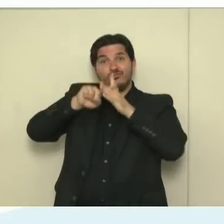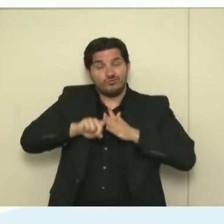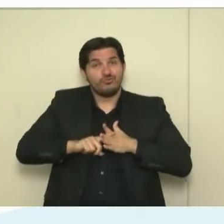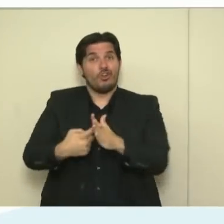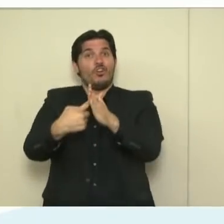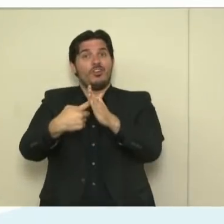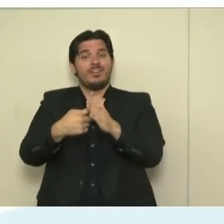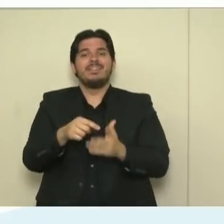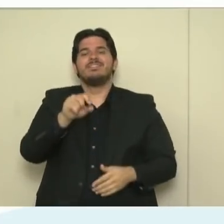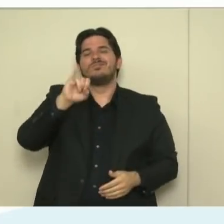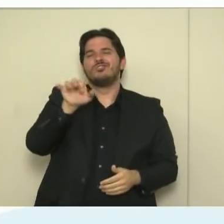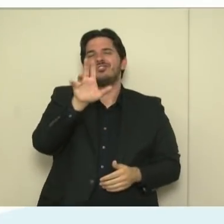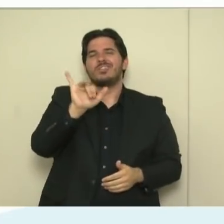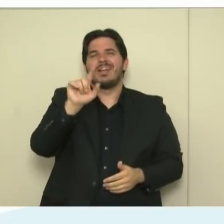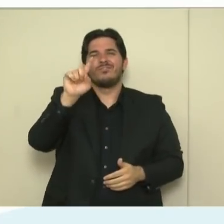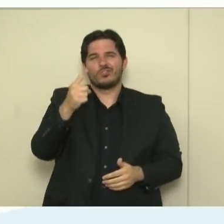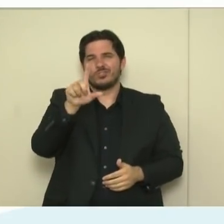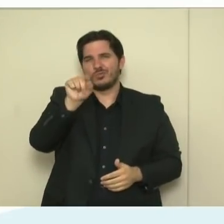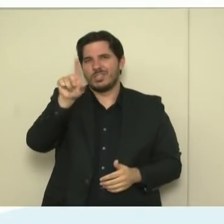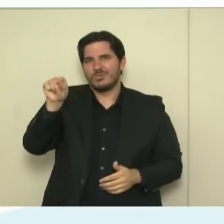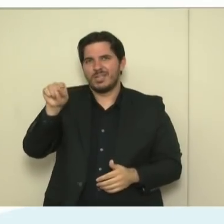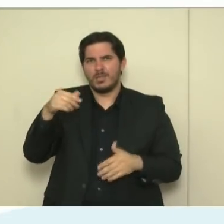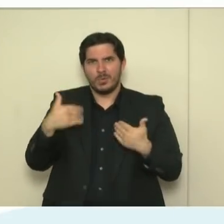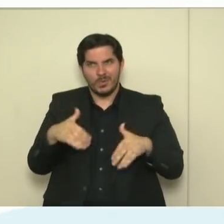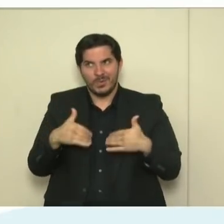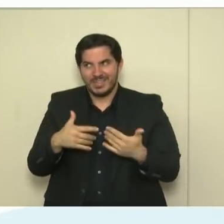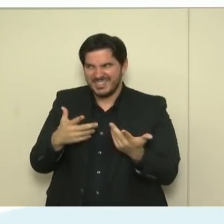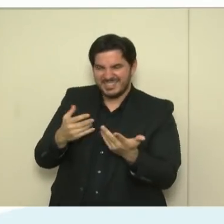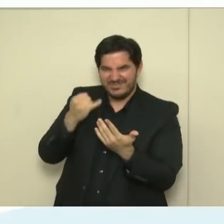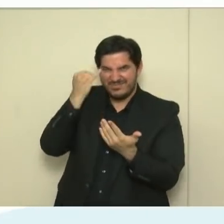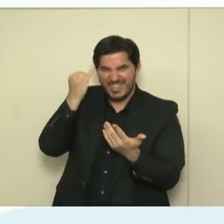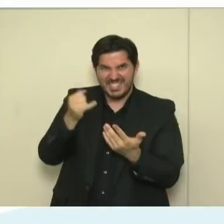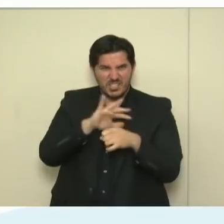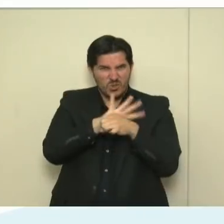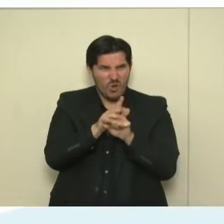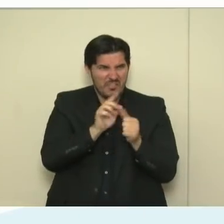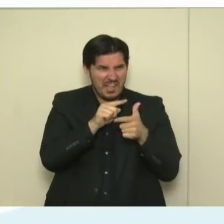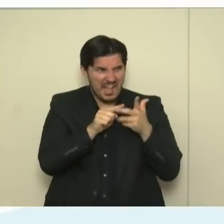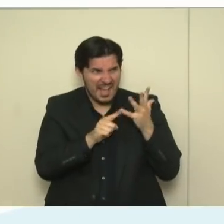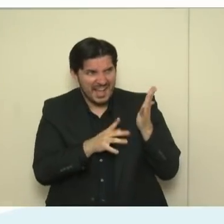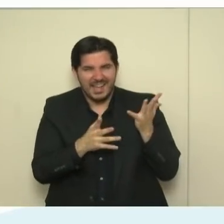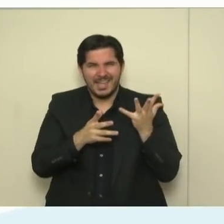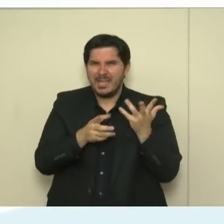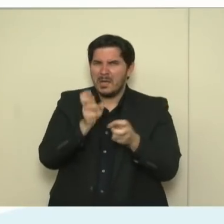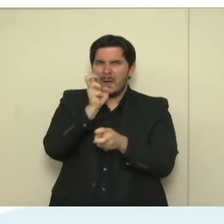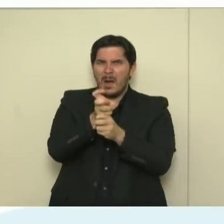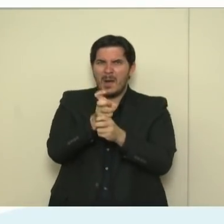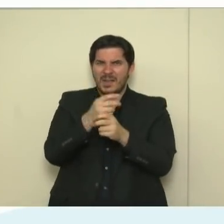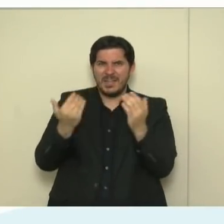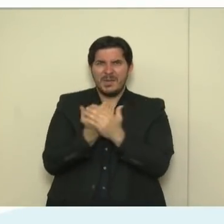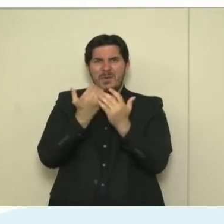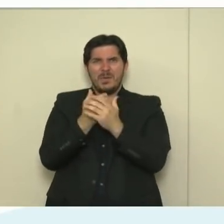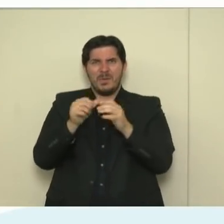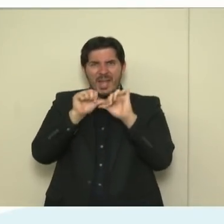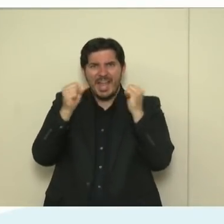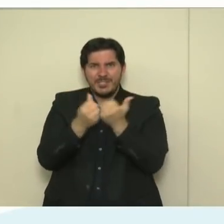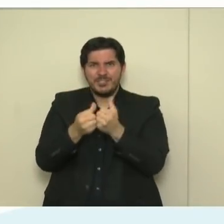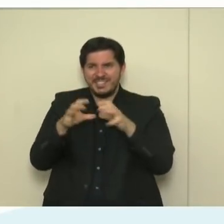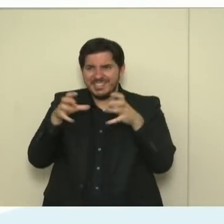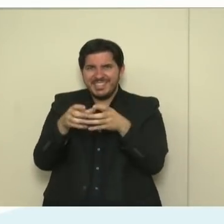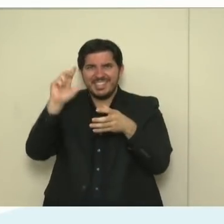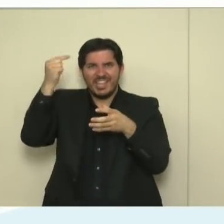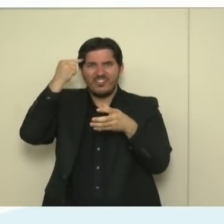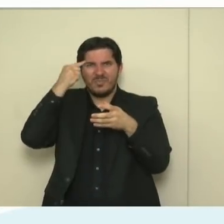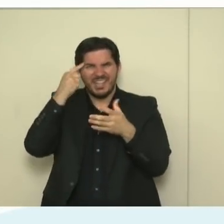a challenging time to launch a new cabinet agency, but throughout the pandemic, the governor's office, the